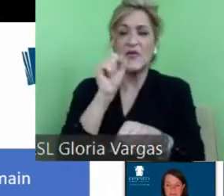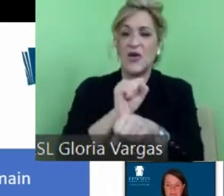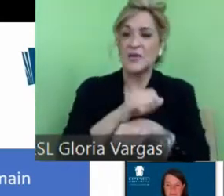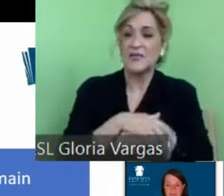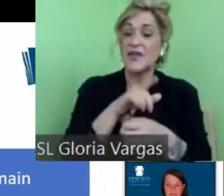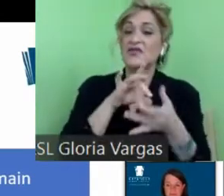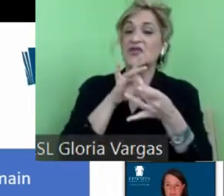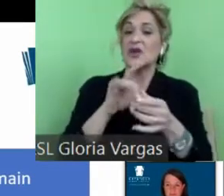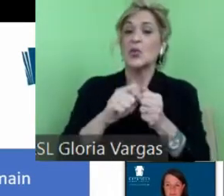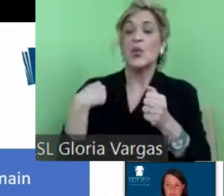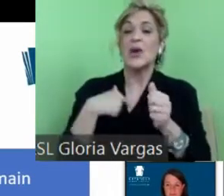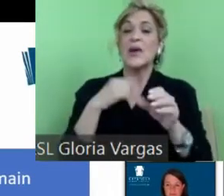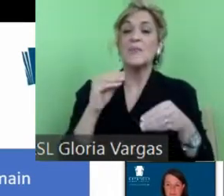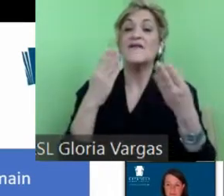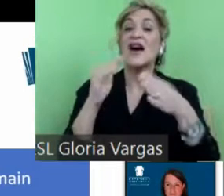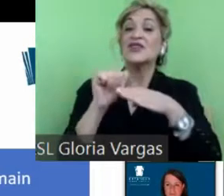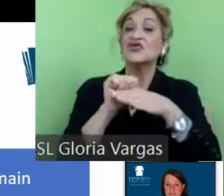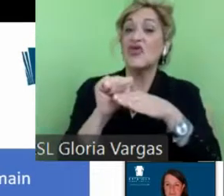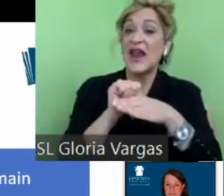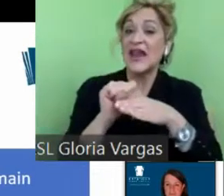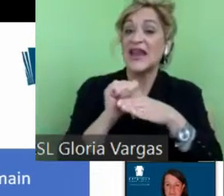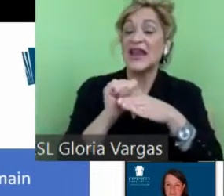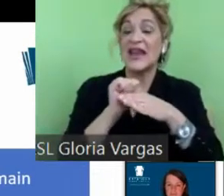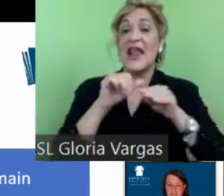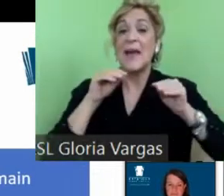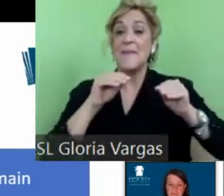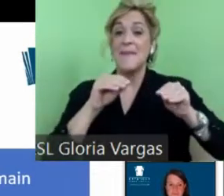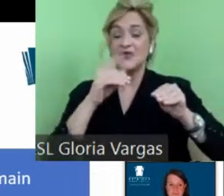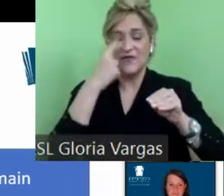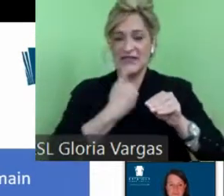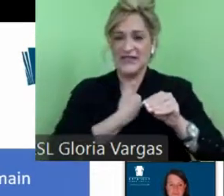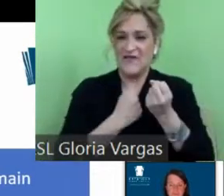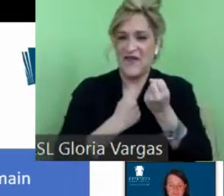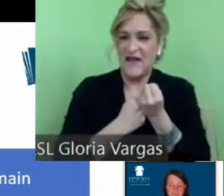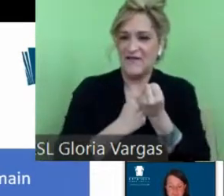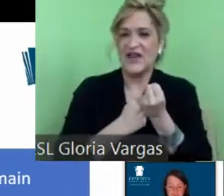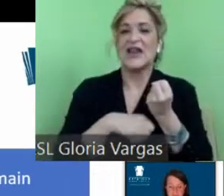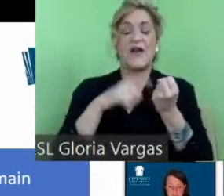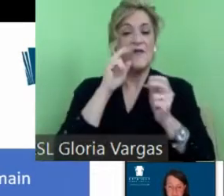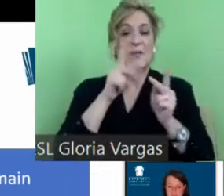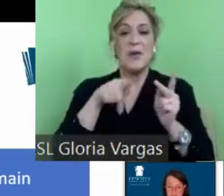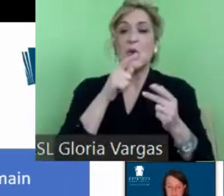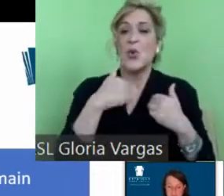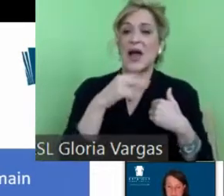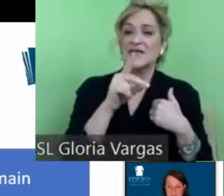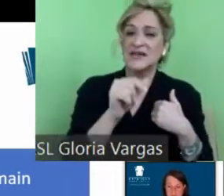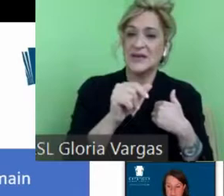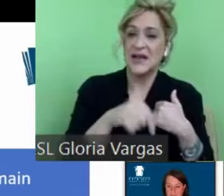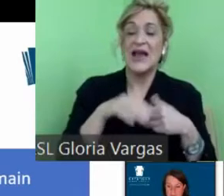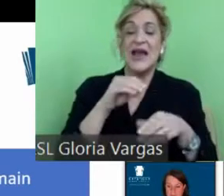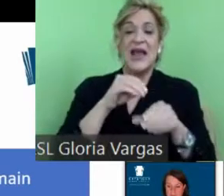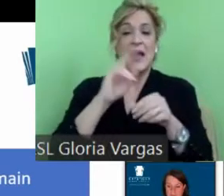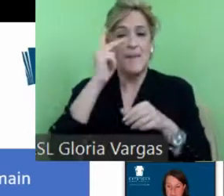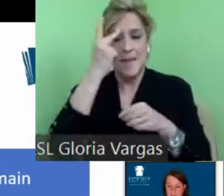we provided training and mentoring to self-advocates, involved persons with disabilities in policy